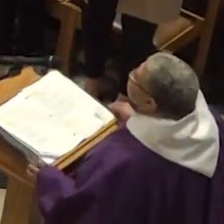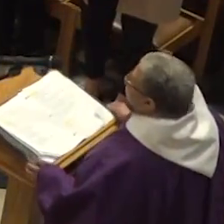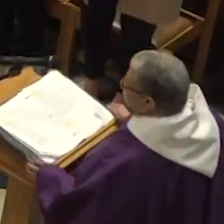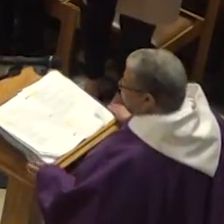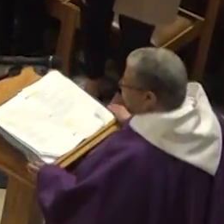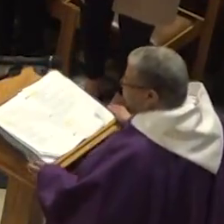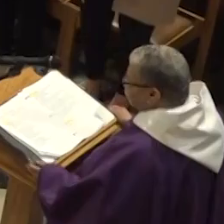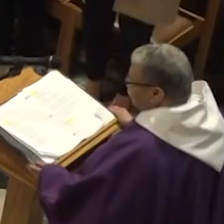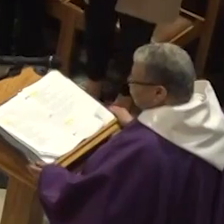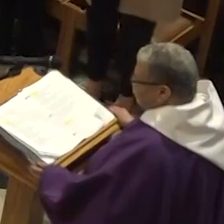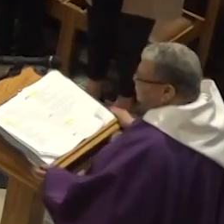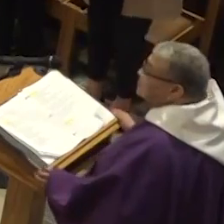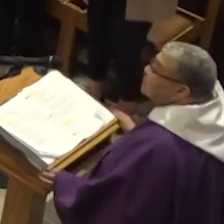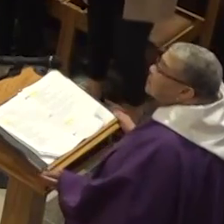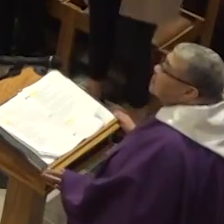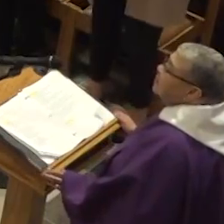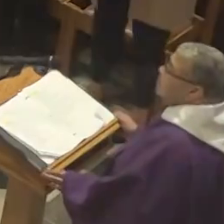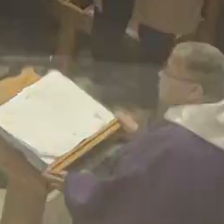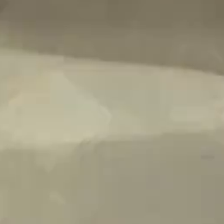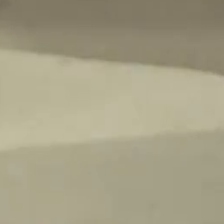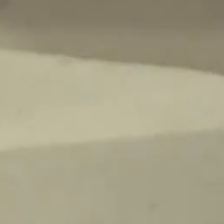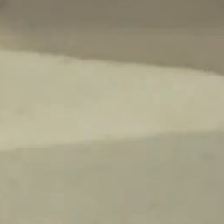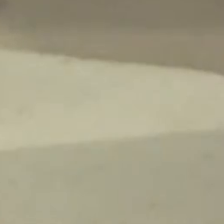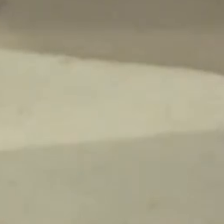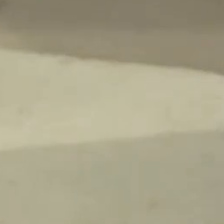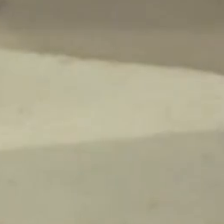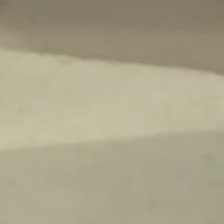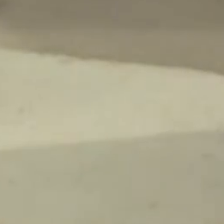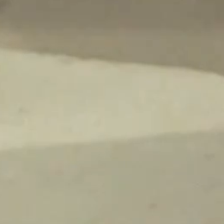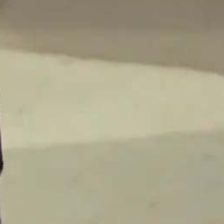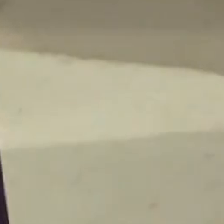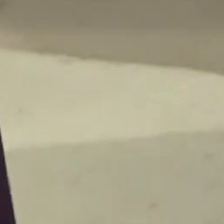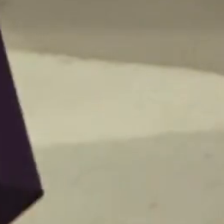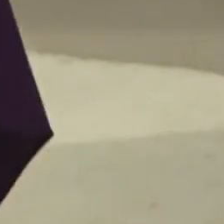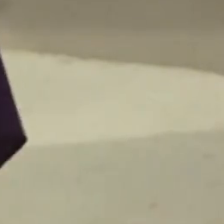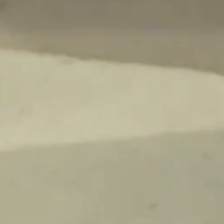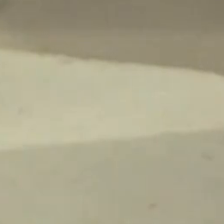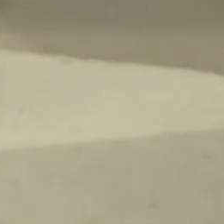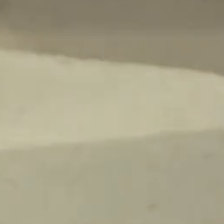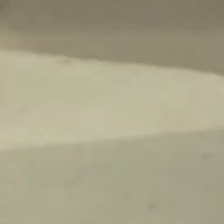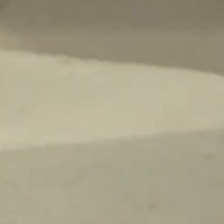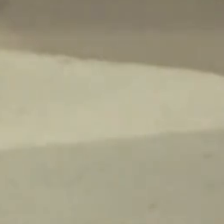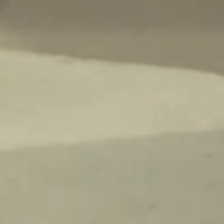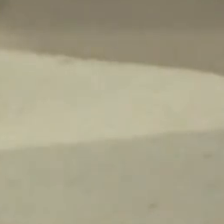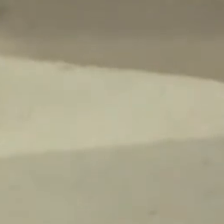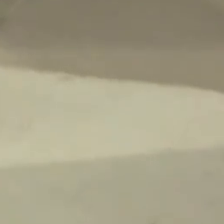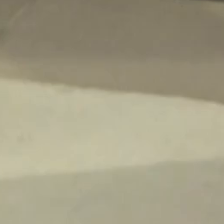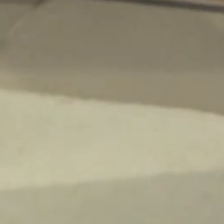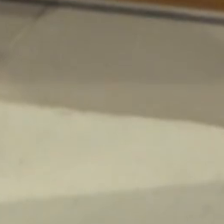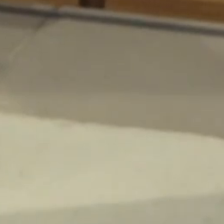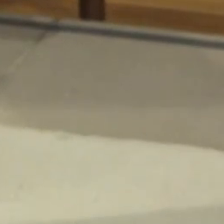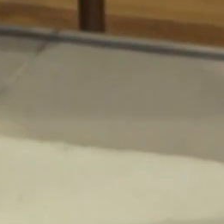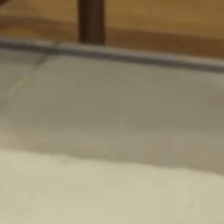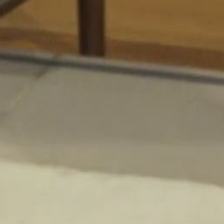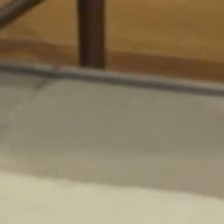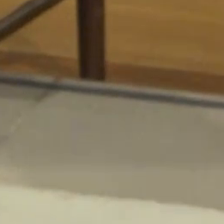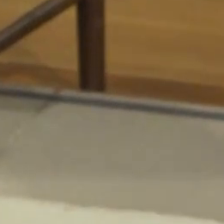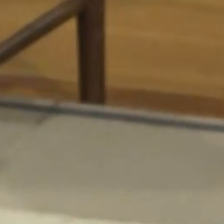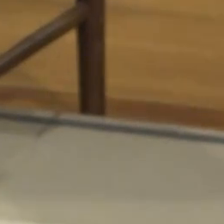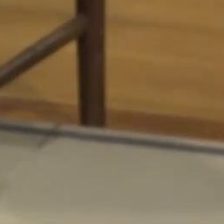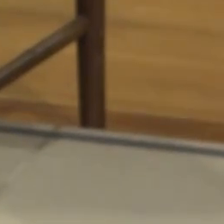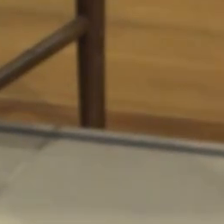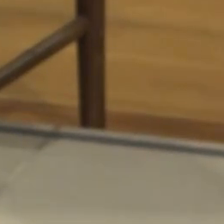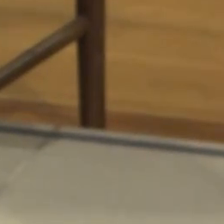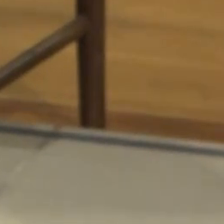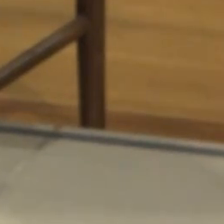Let us affirm our faith together. We believe in one God, the Father, the Almighty, maker of heaven